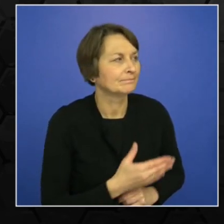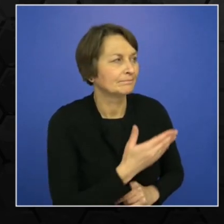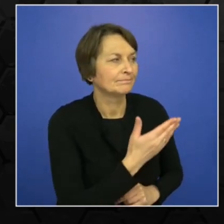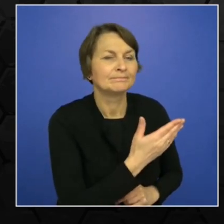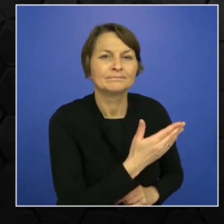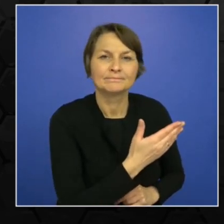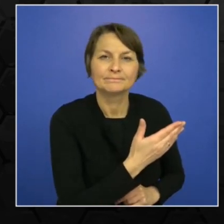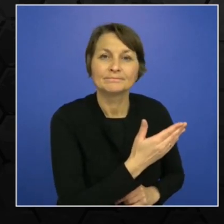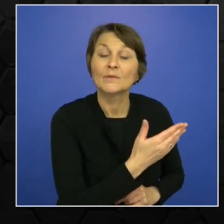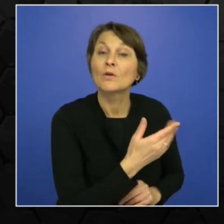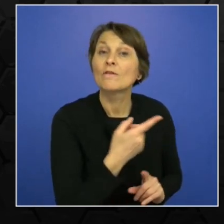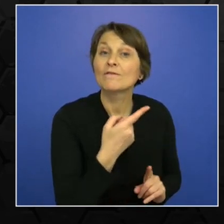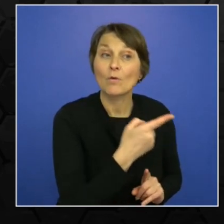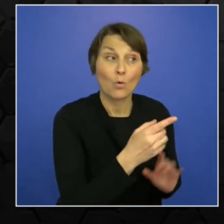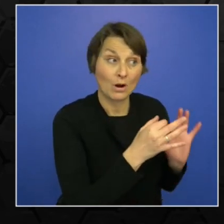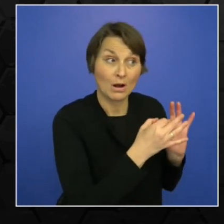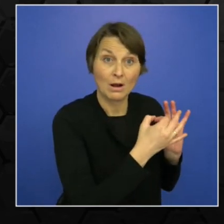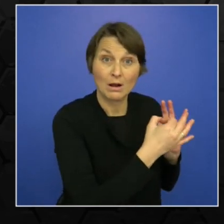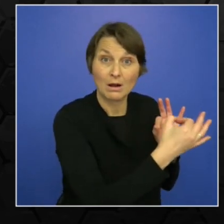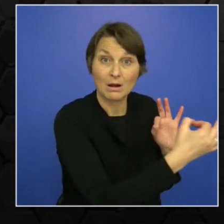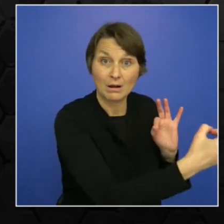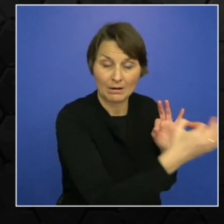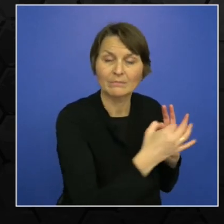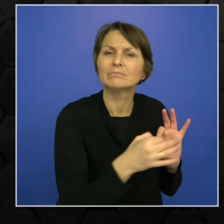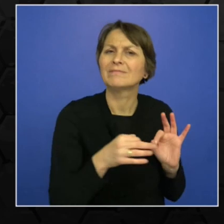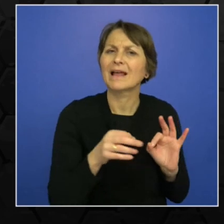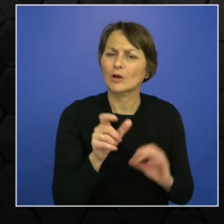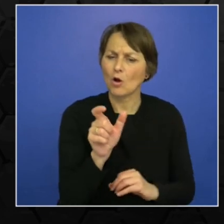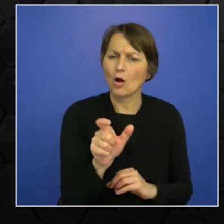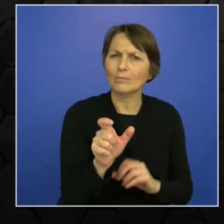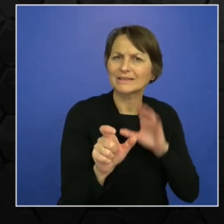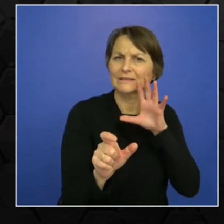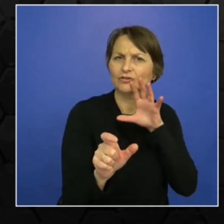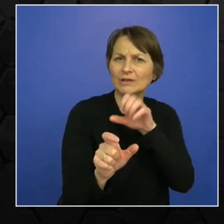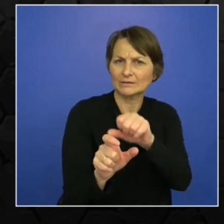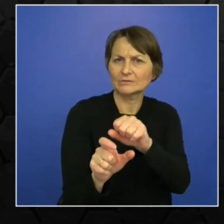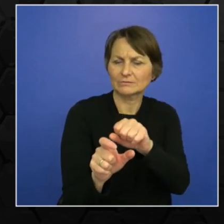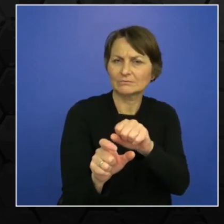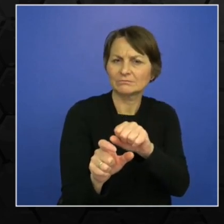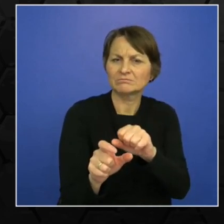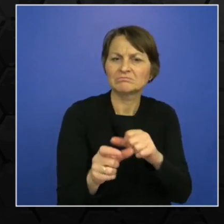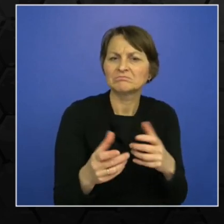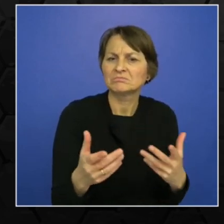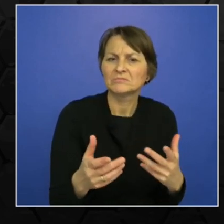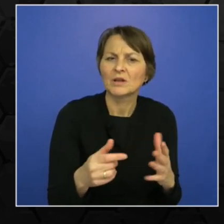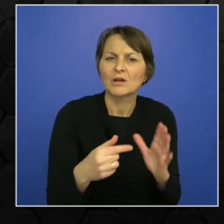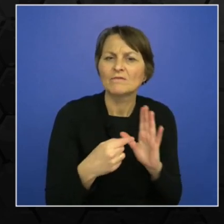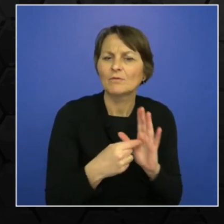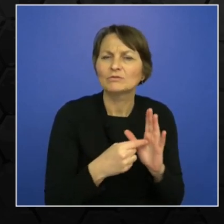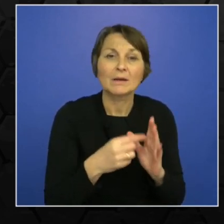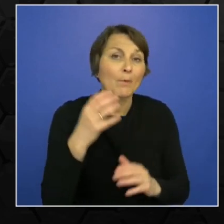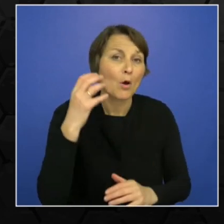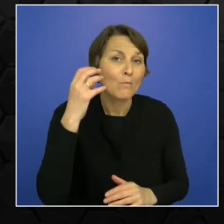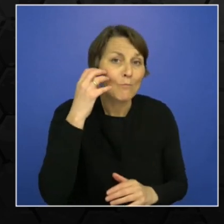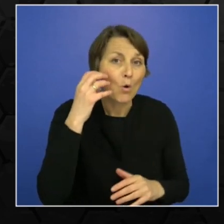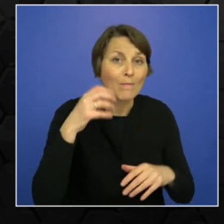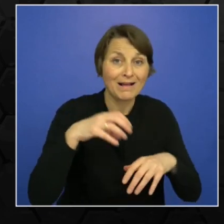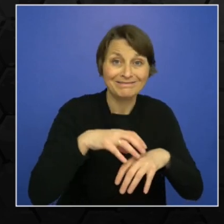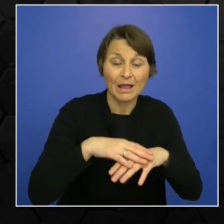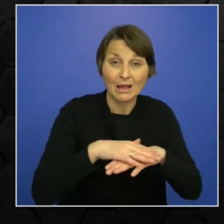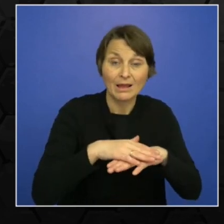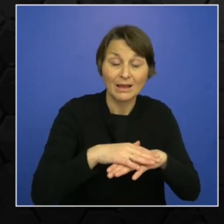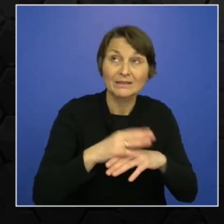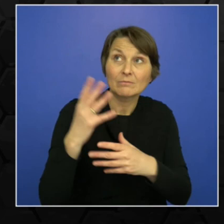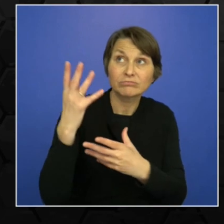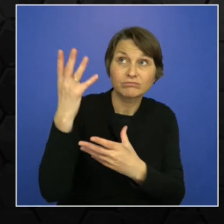even using the mobile net for a deep learning algorithm like object detection, we are